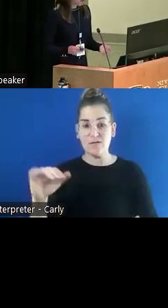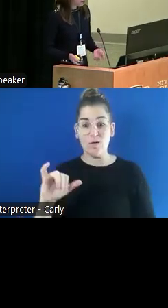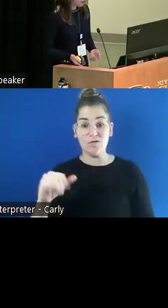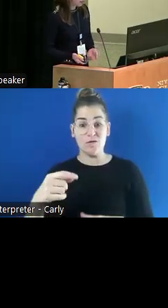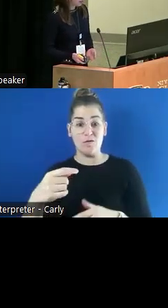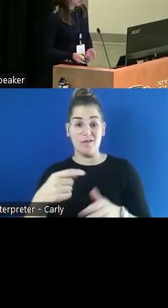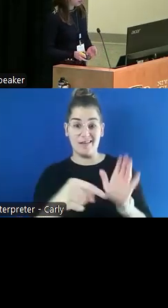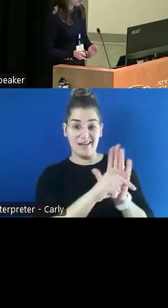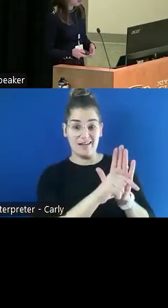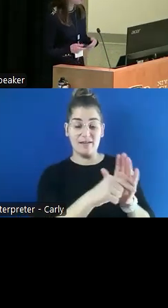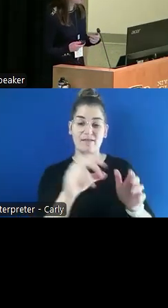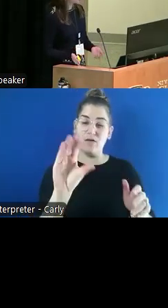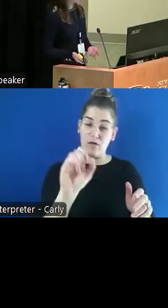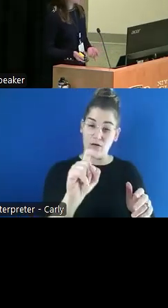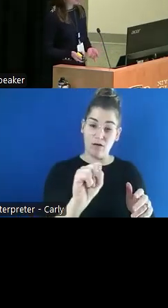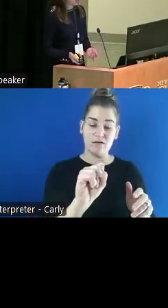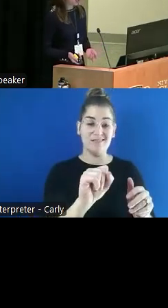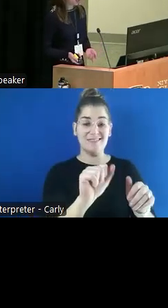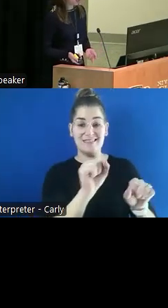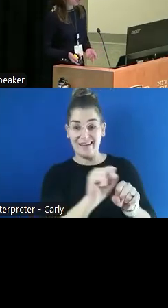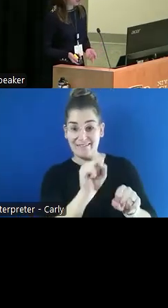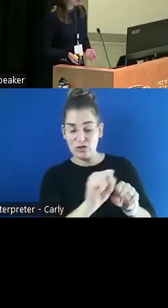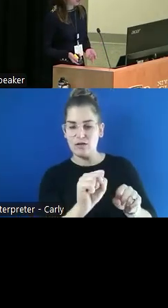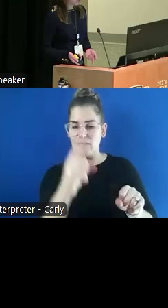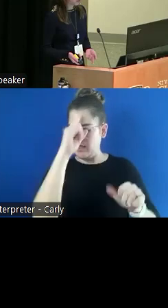the effort burden associated with an action.